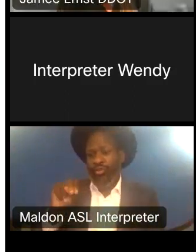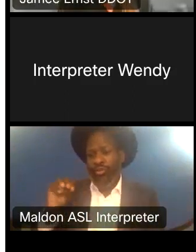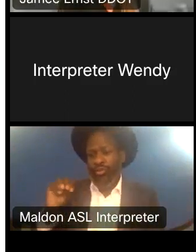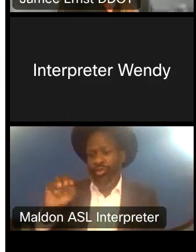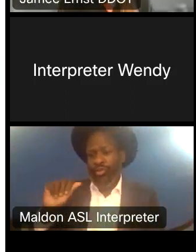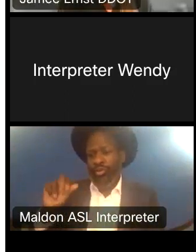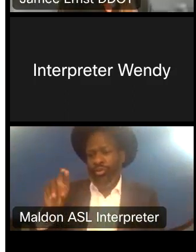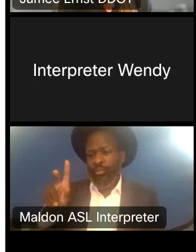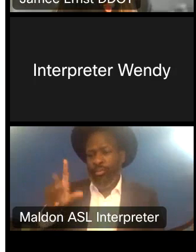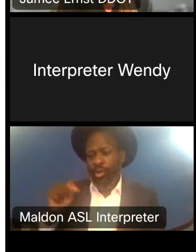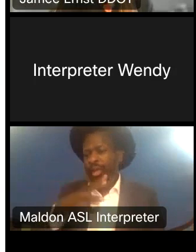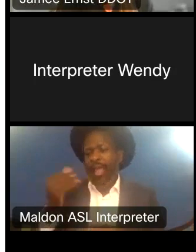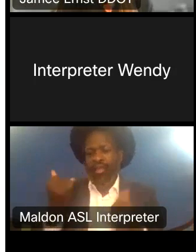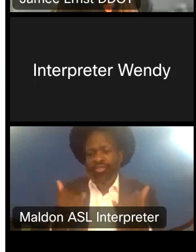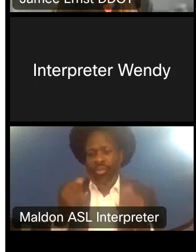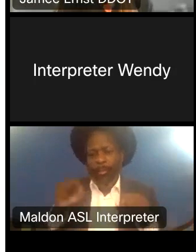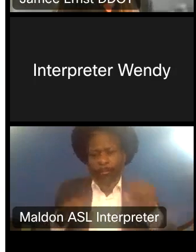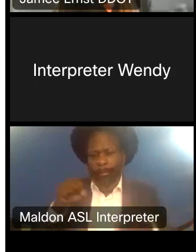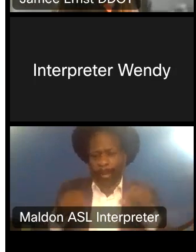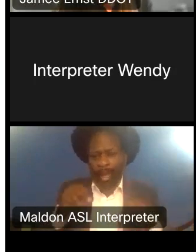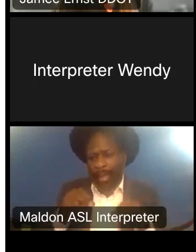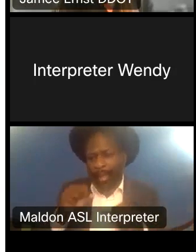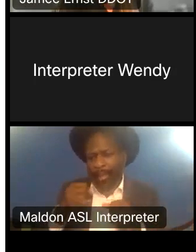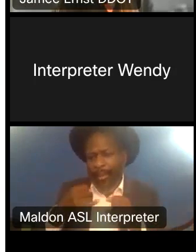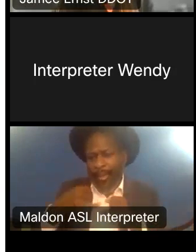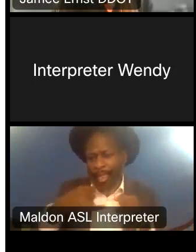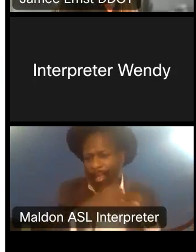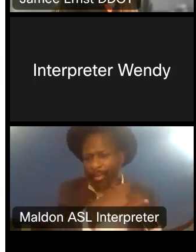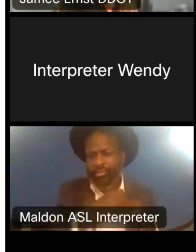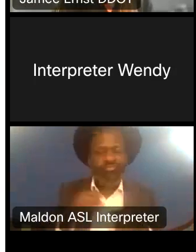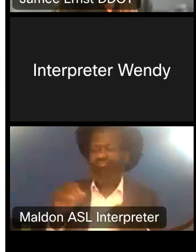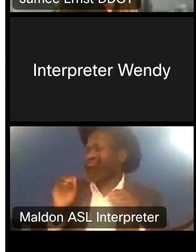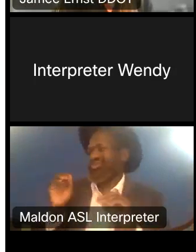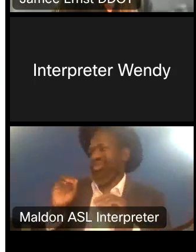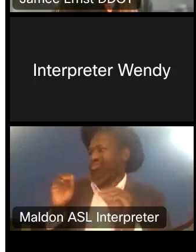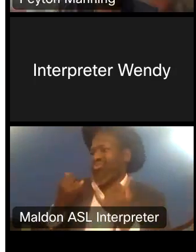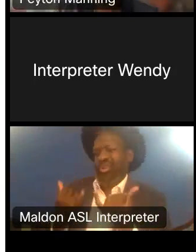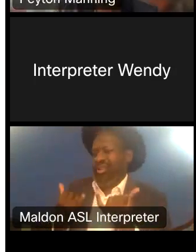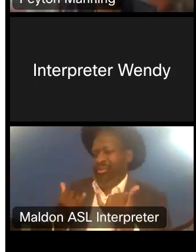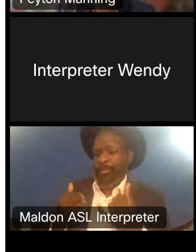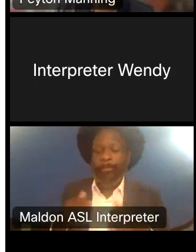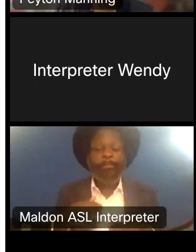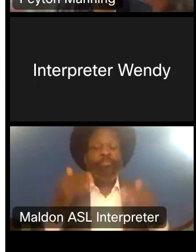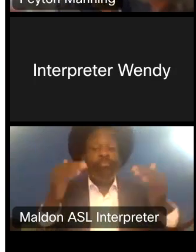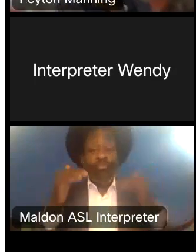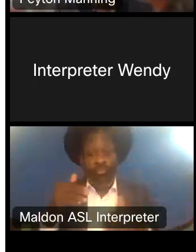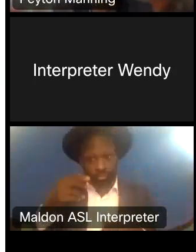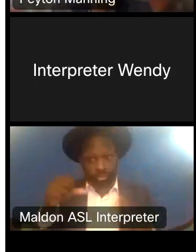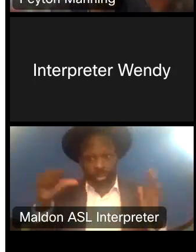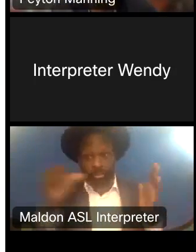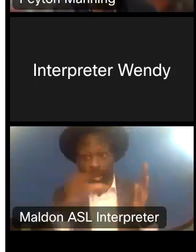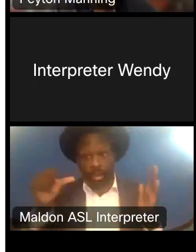At this point in the project, we don't have that direct connection, no. Okay. And then is a high